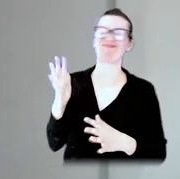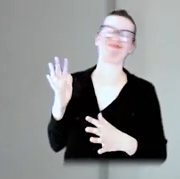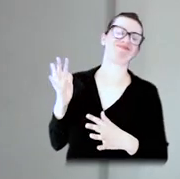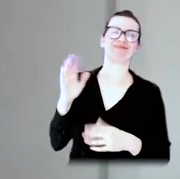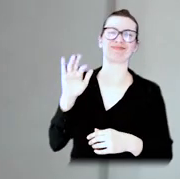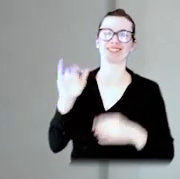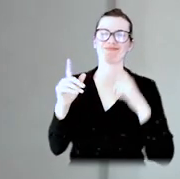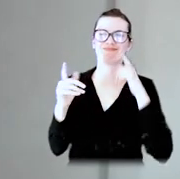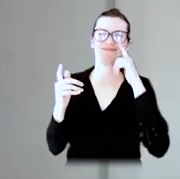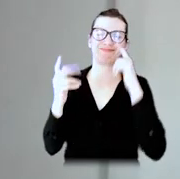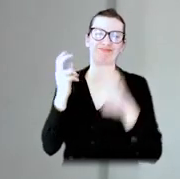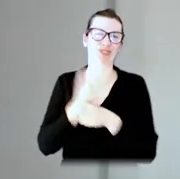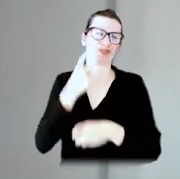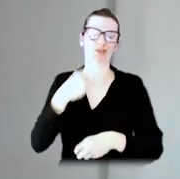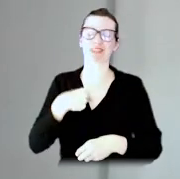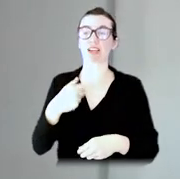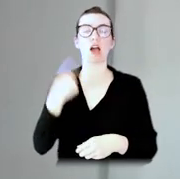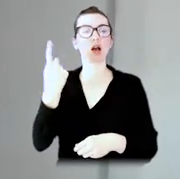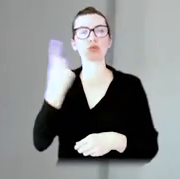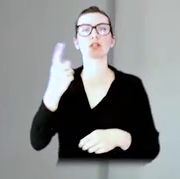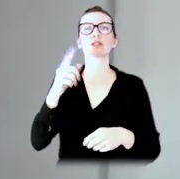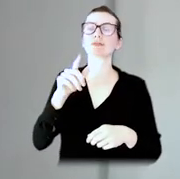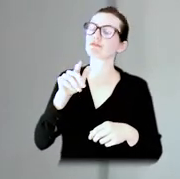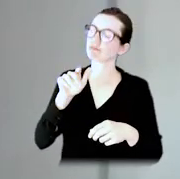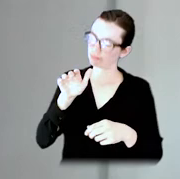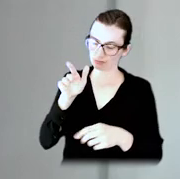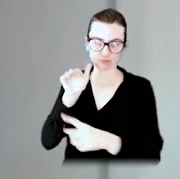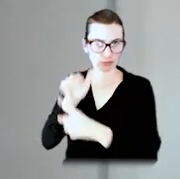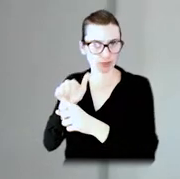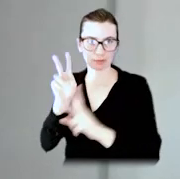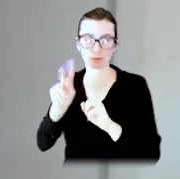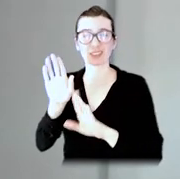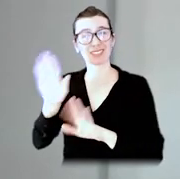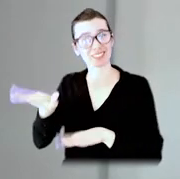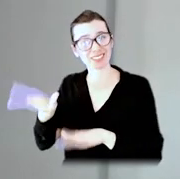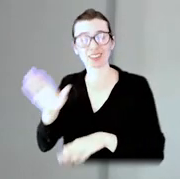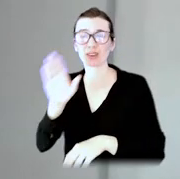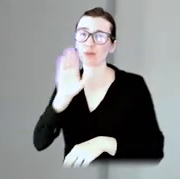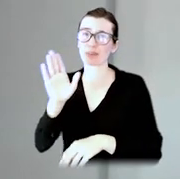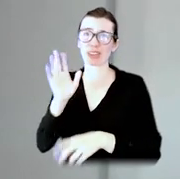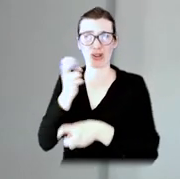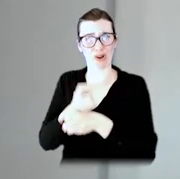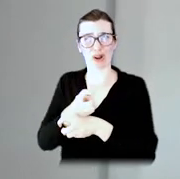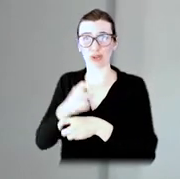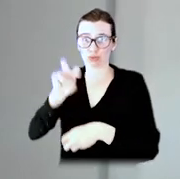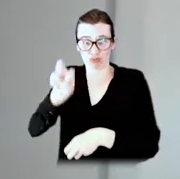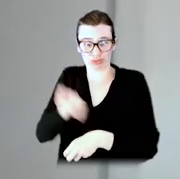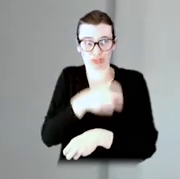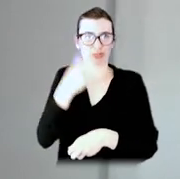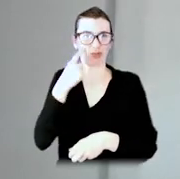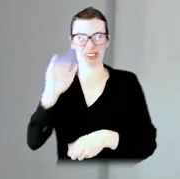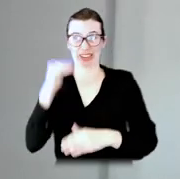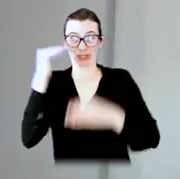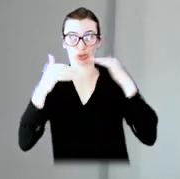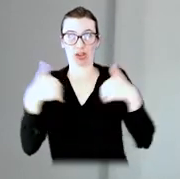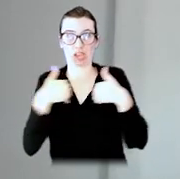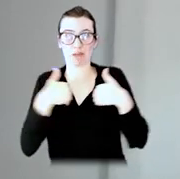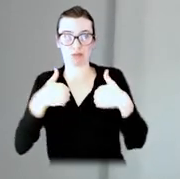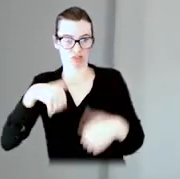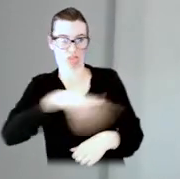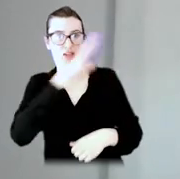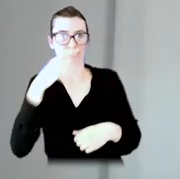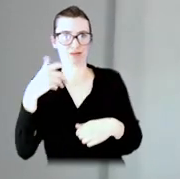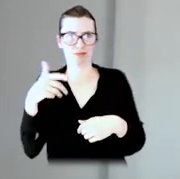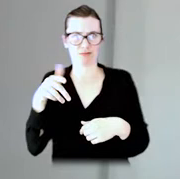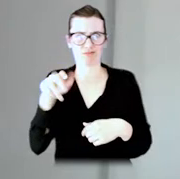me. I always remind people, hey, it's going to be a harder transition for your adult animal, you know, that you've had in your